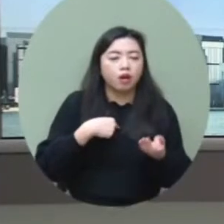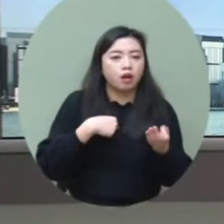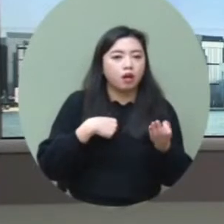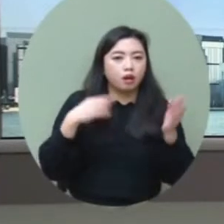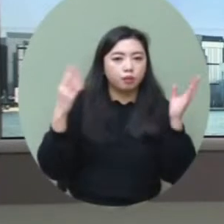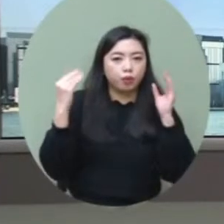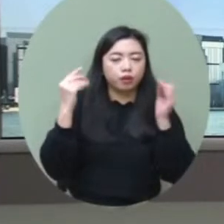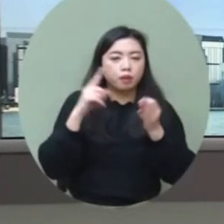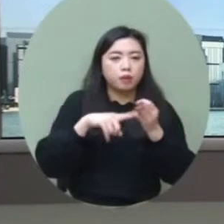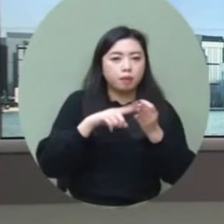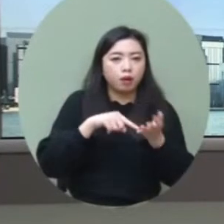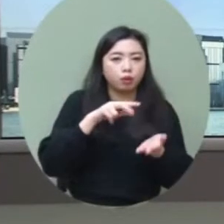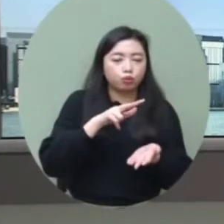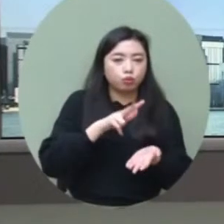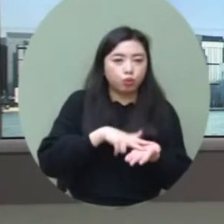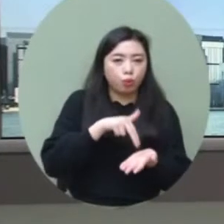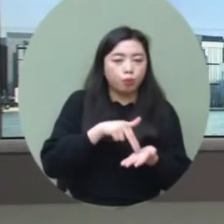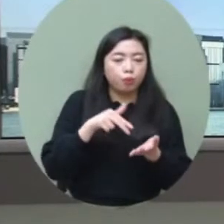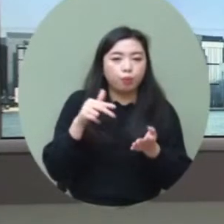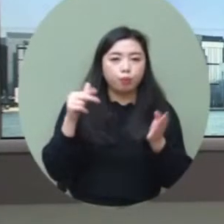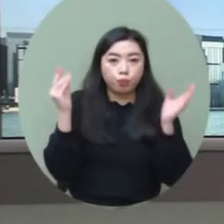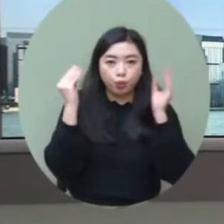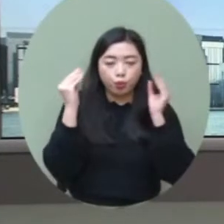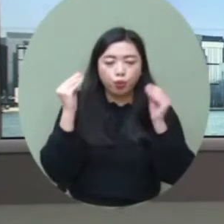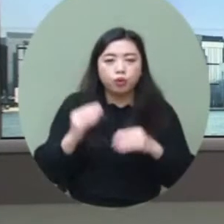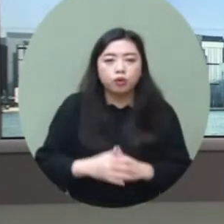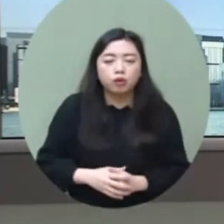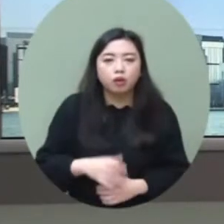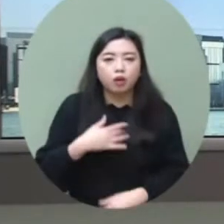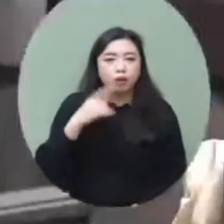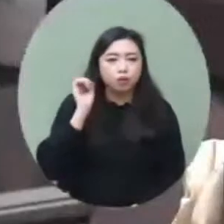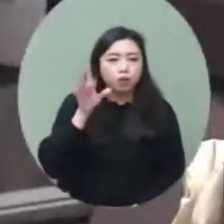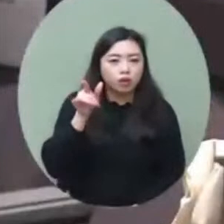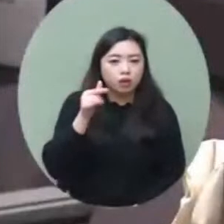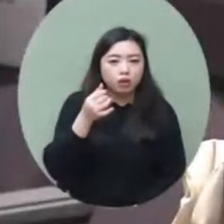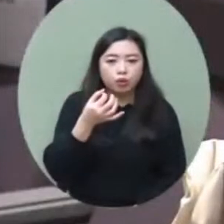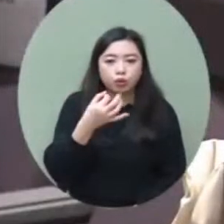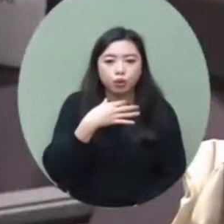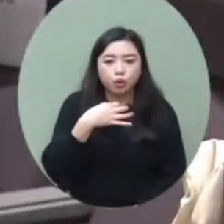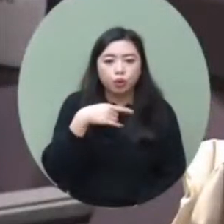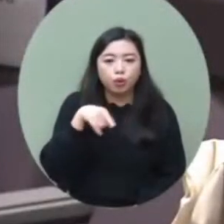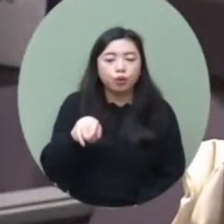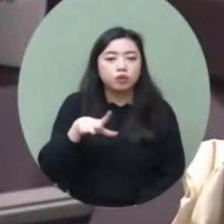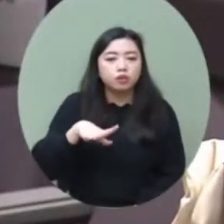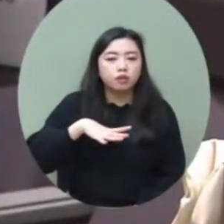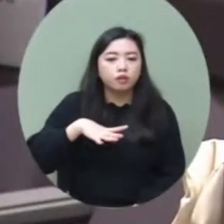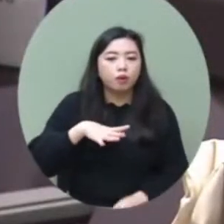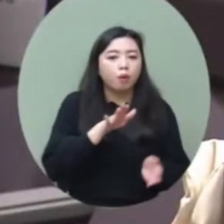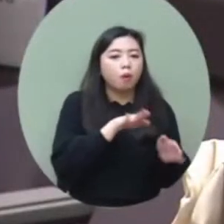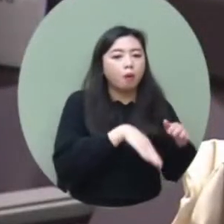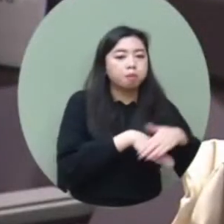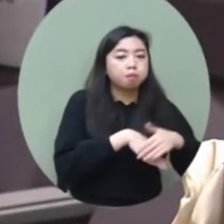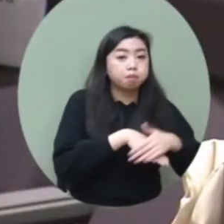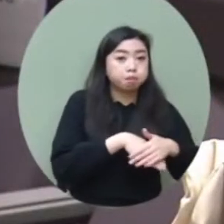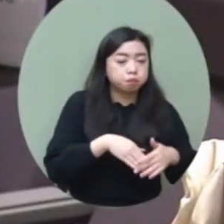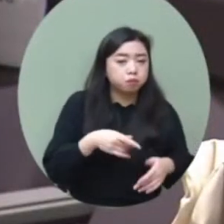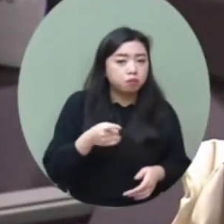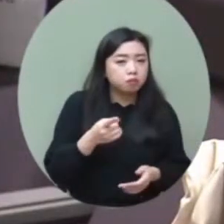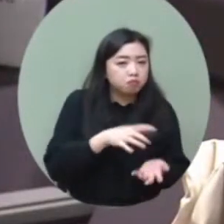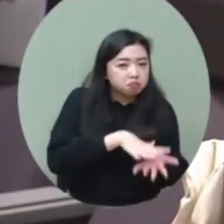Hi, Independent News. 2 questions. What about the